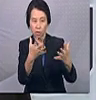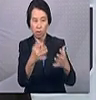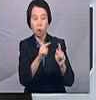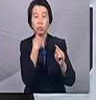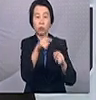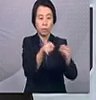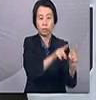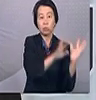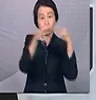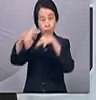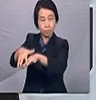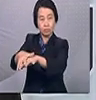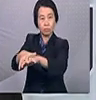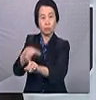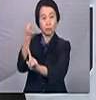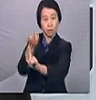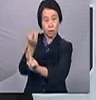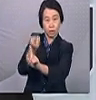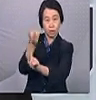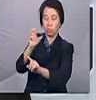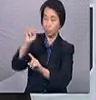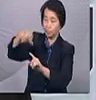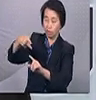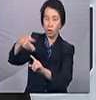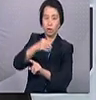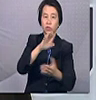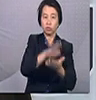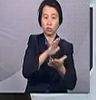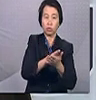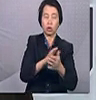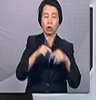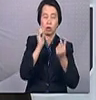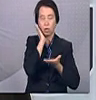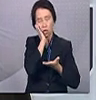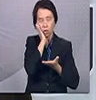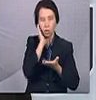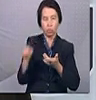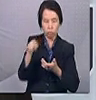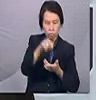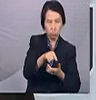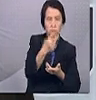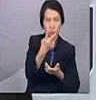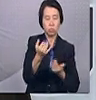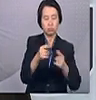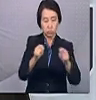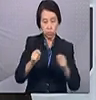the Perhimpunan Distrik Taling and Tafiz School, and maybe those related